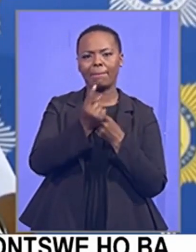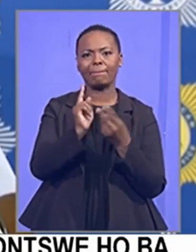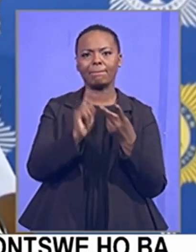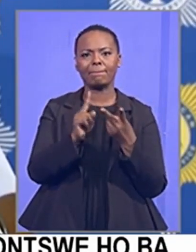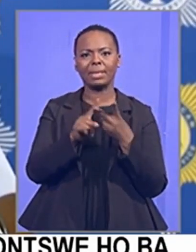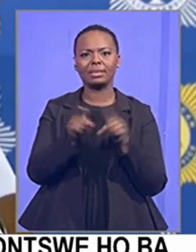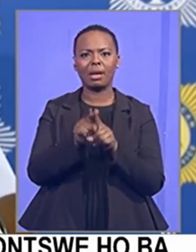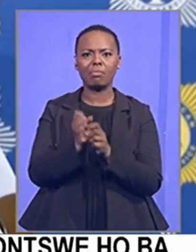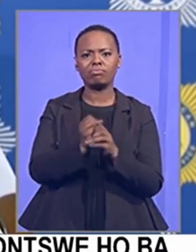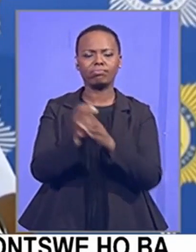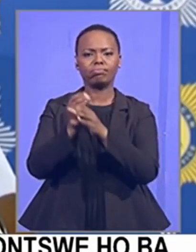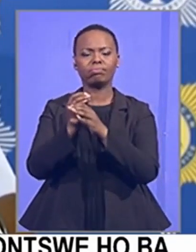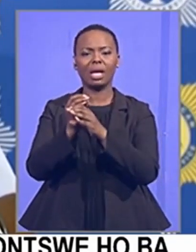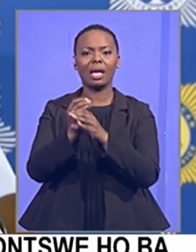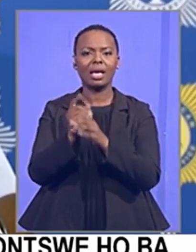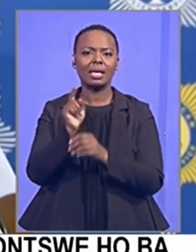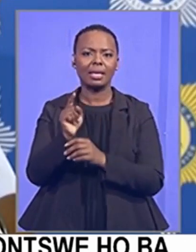ATM bombings,